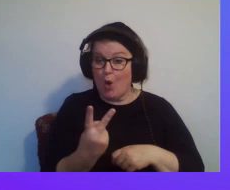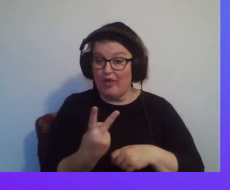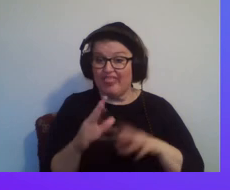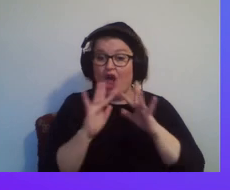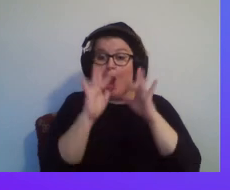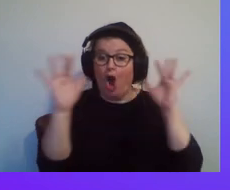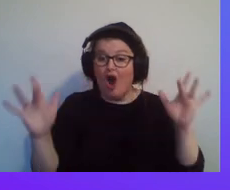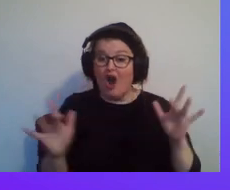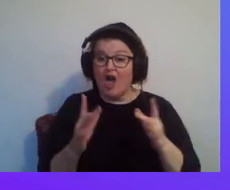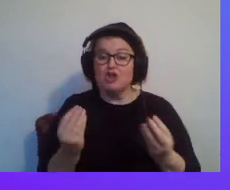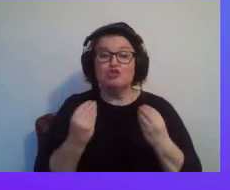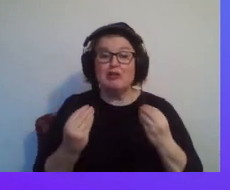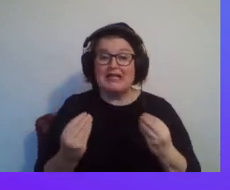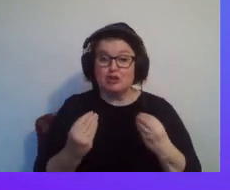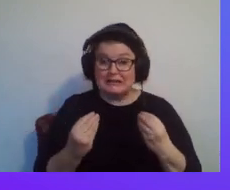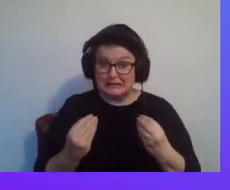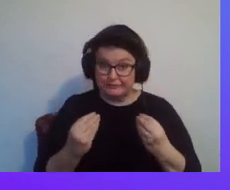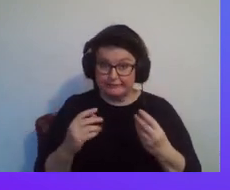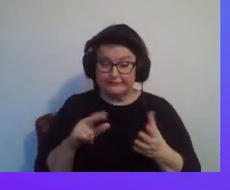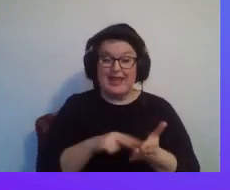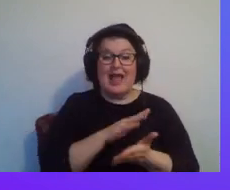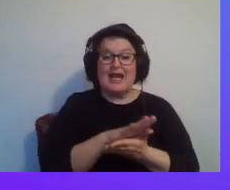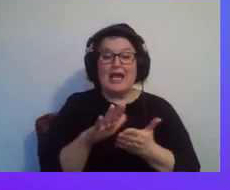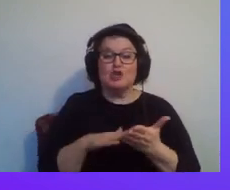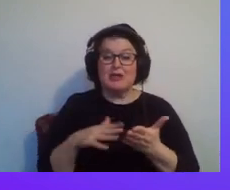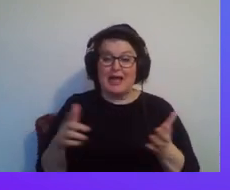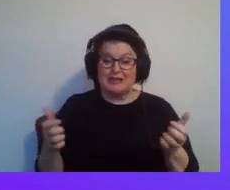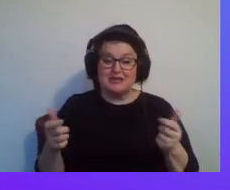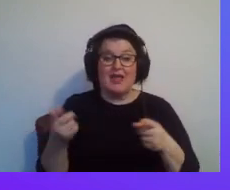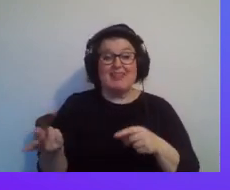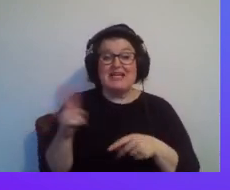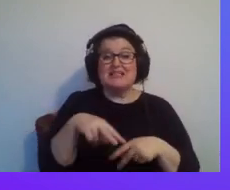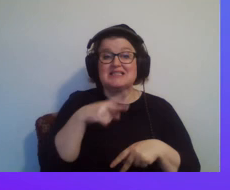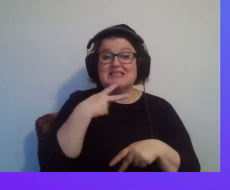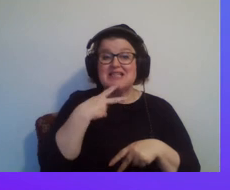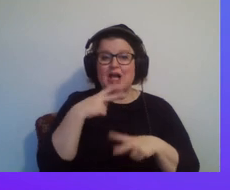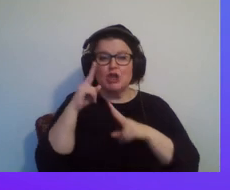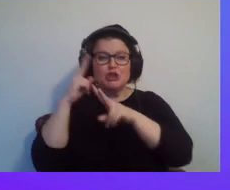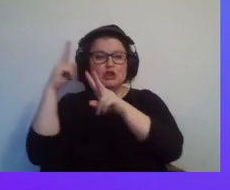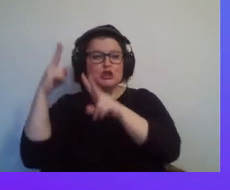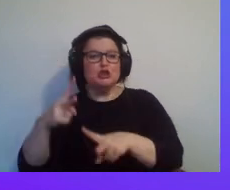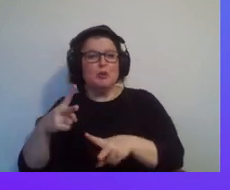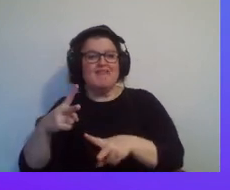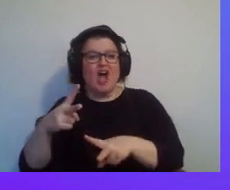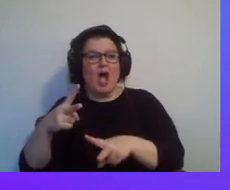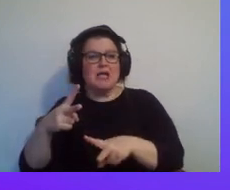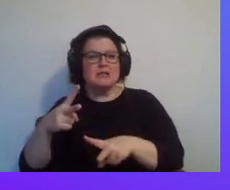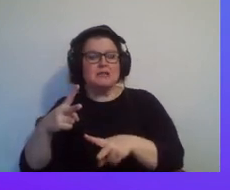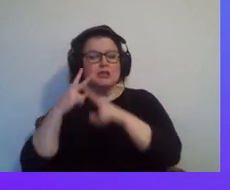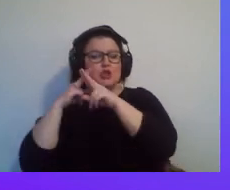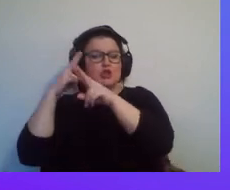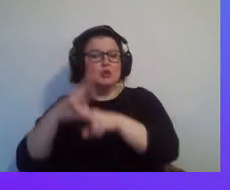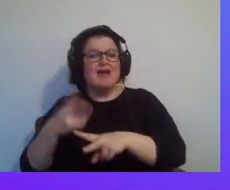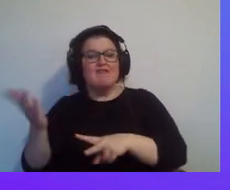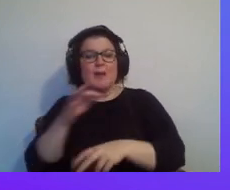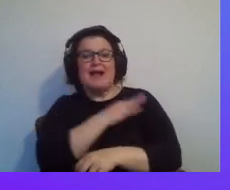been verified by the NHS, and then they are supervised. So they're supervised by clinicians